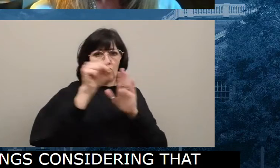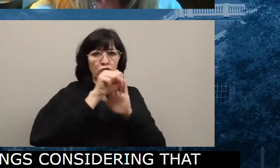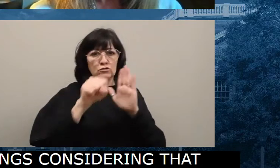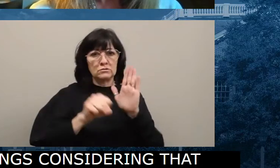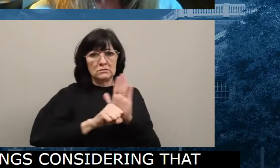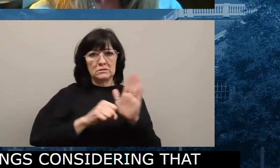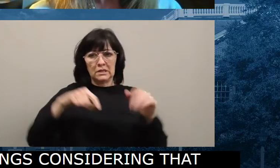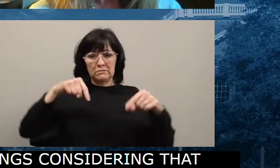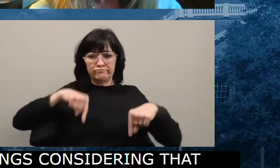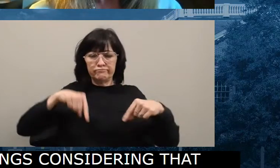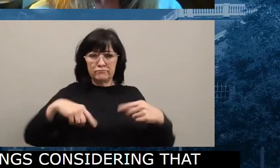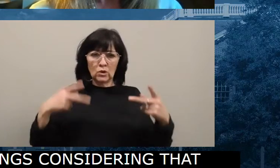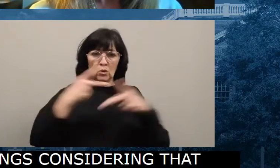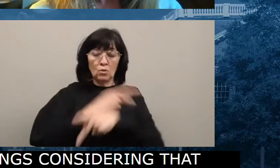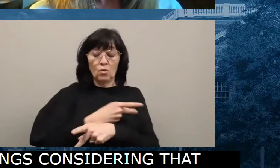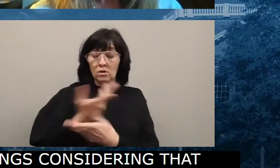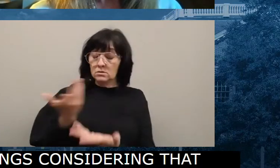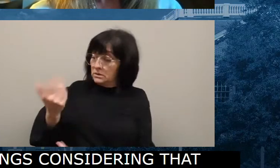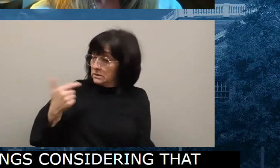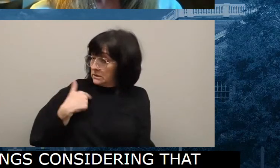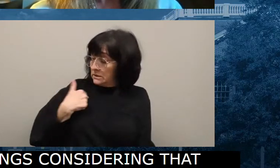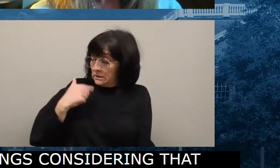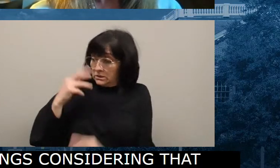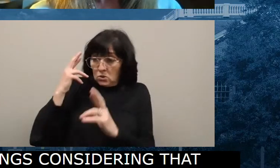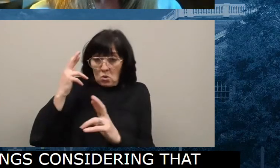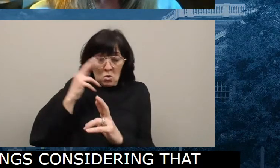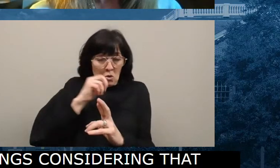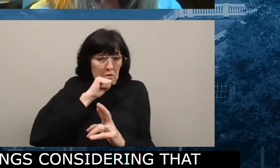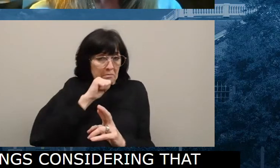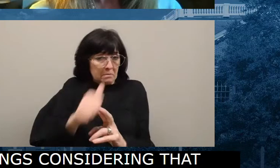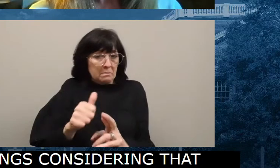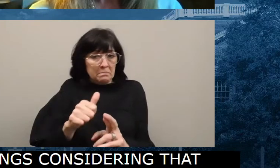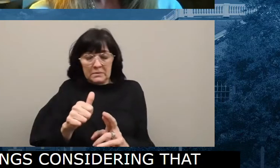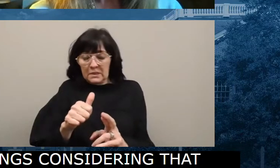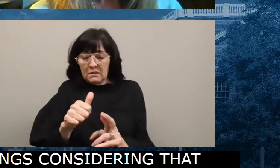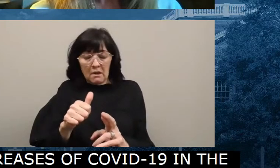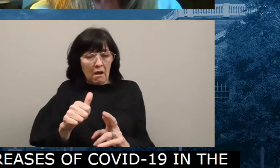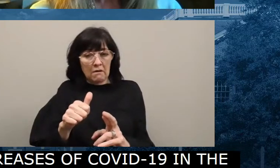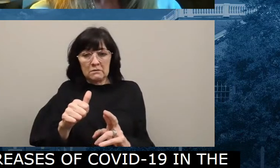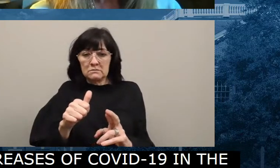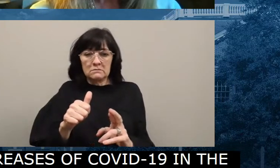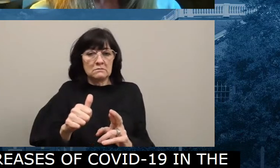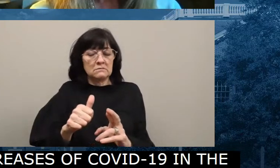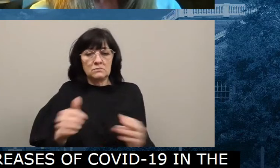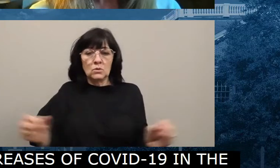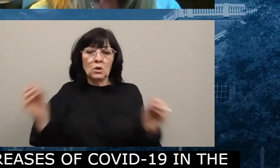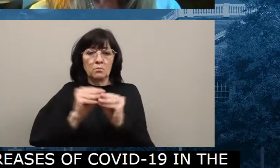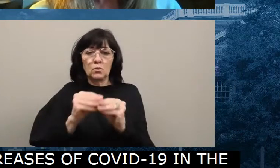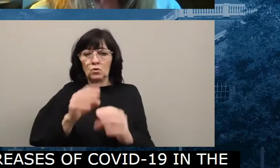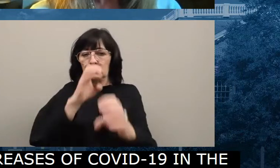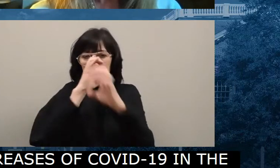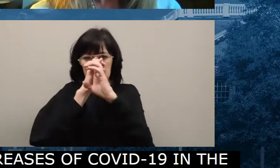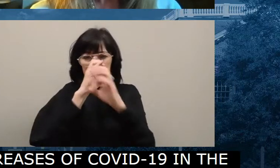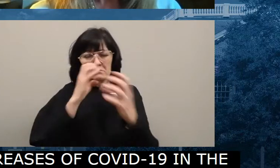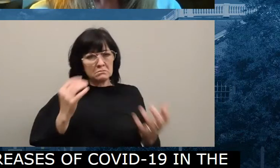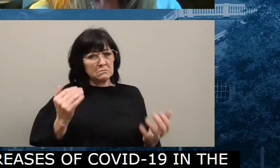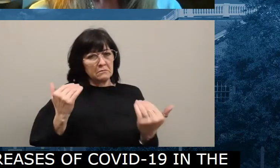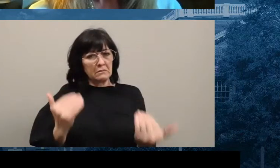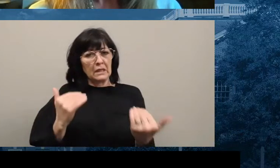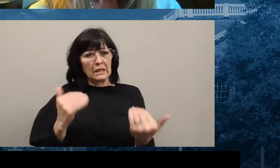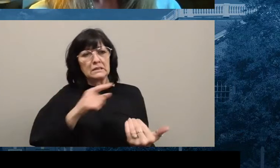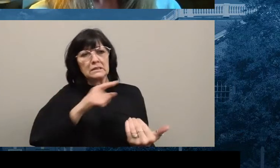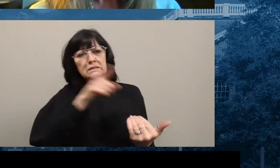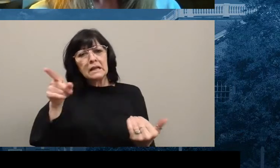down restrictions again. And we've kind of leveled off a little bit with respect to hospitalizations, new positive cases on a 7-day moving